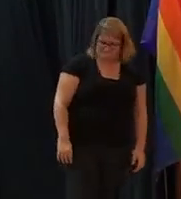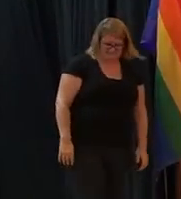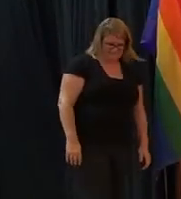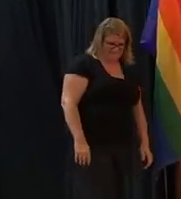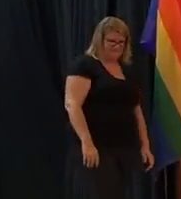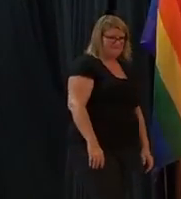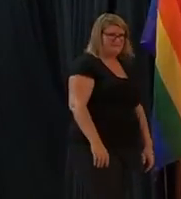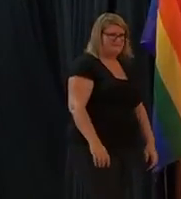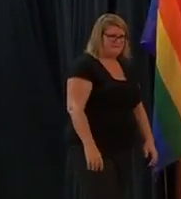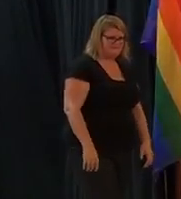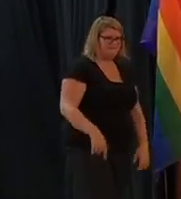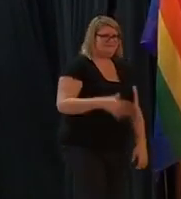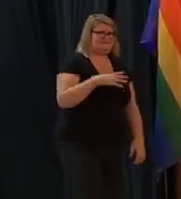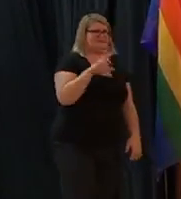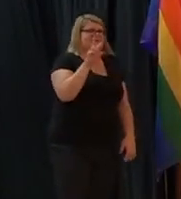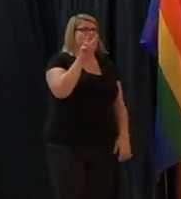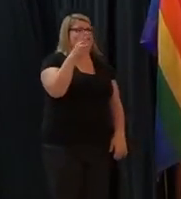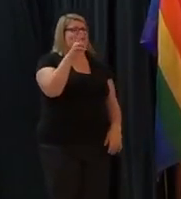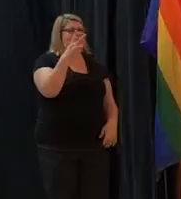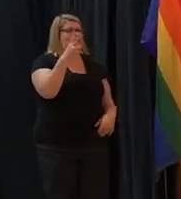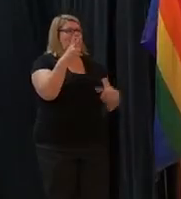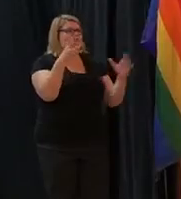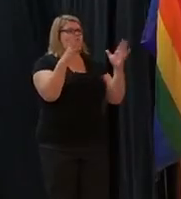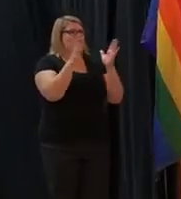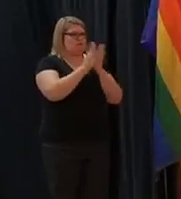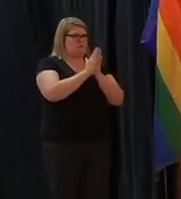The second humble request.